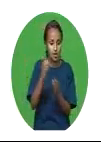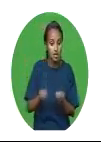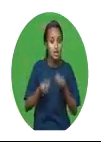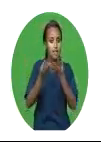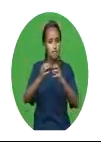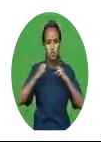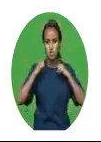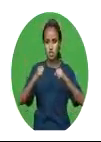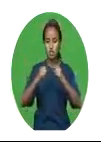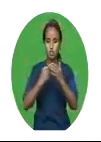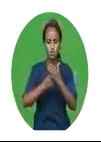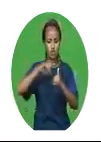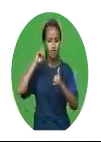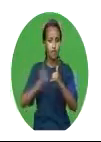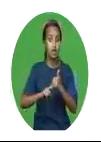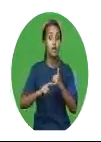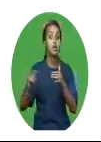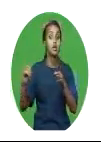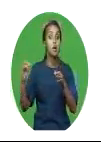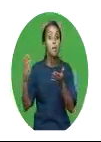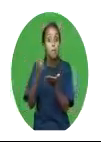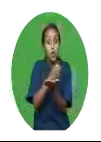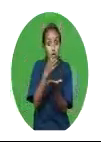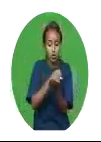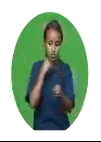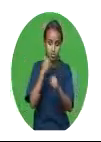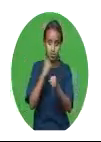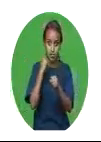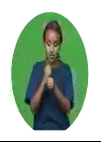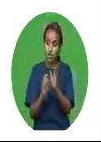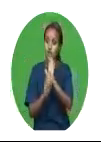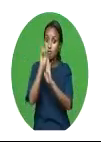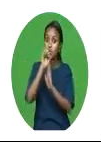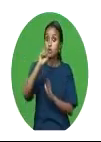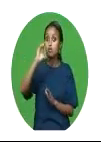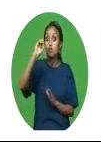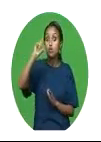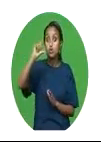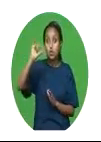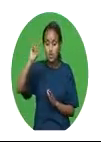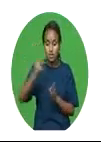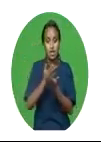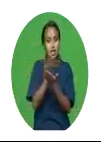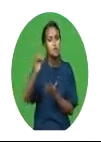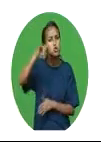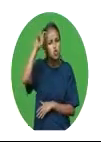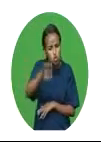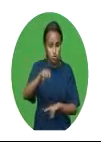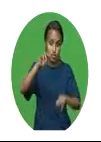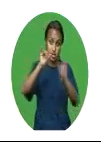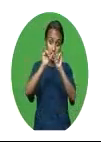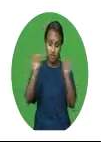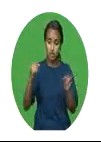strength to the final product. When making the development of a solid, elements should be labeled